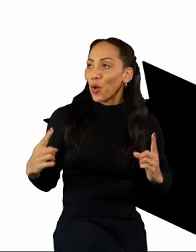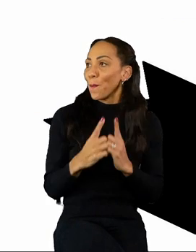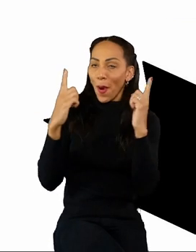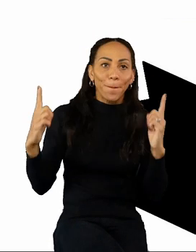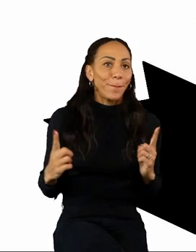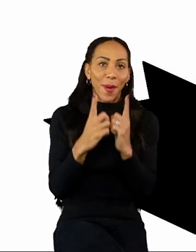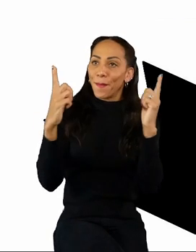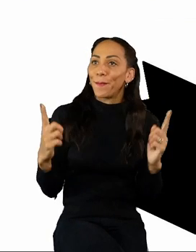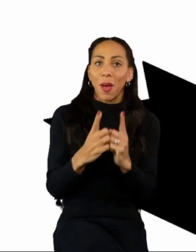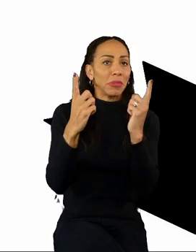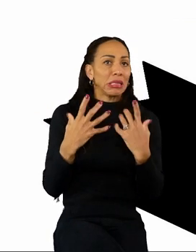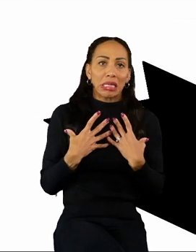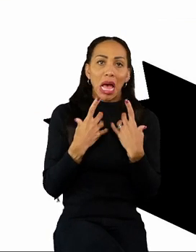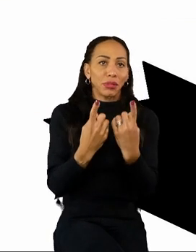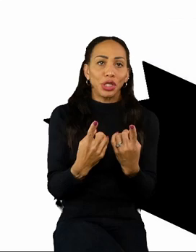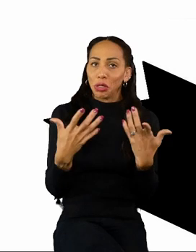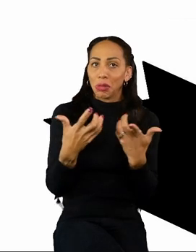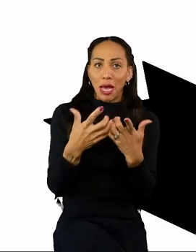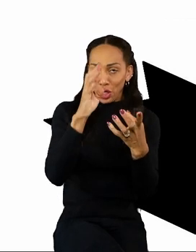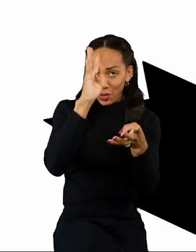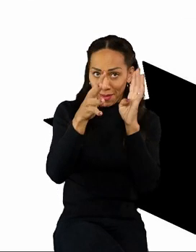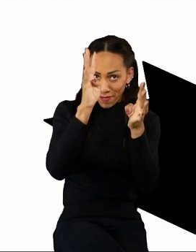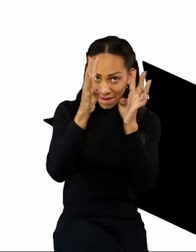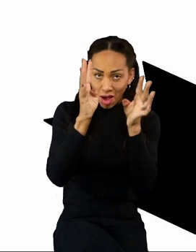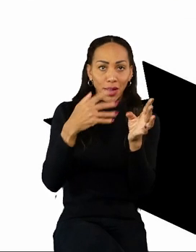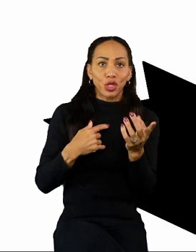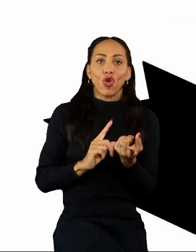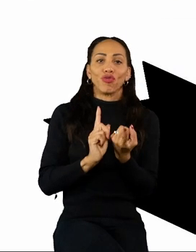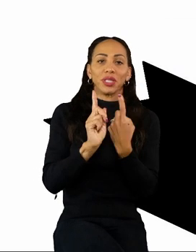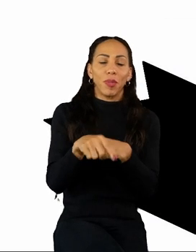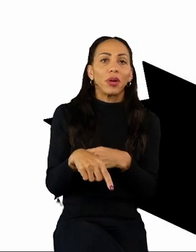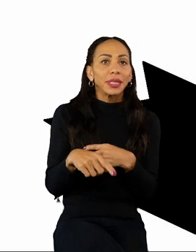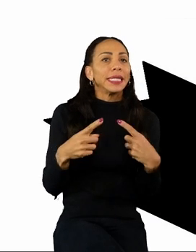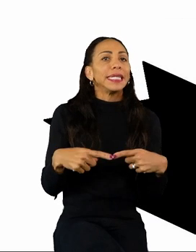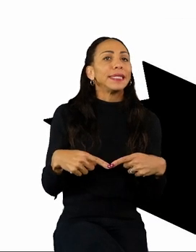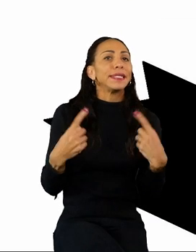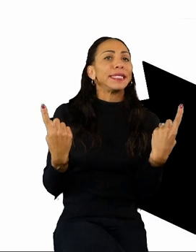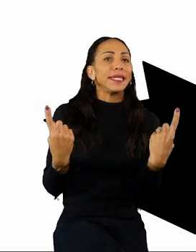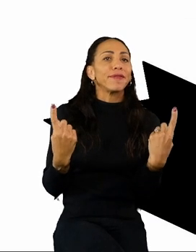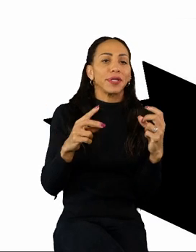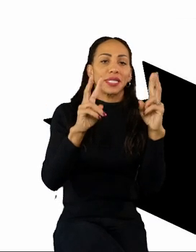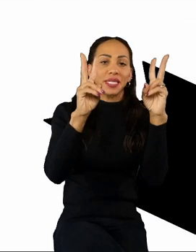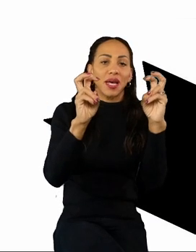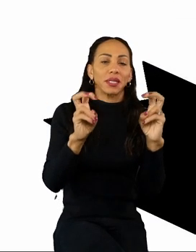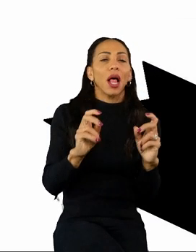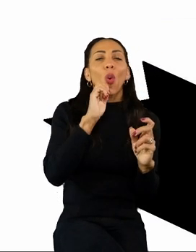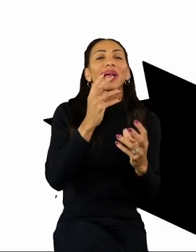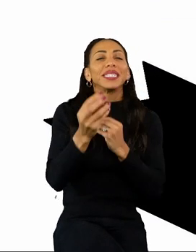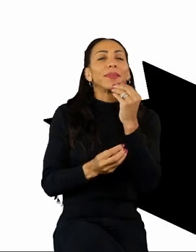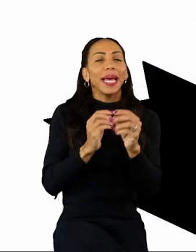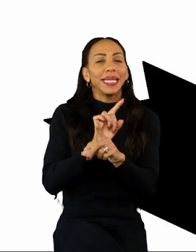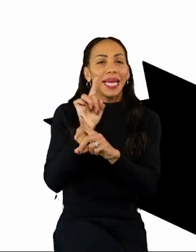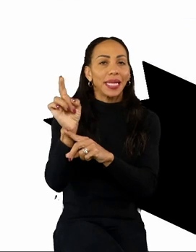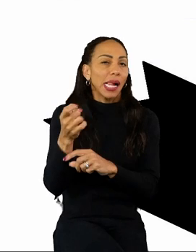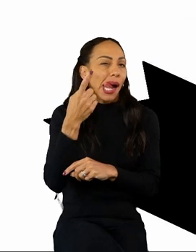of places that you encounter each other. And it's entirely up to you how you choose to improvise and react to this. It's an unusual title,